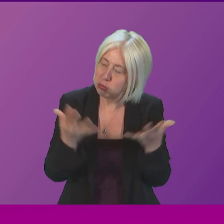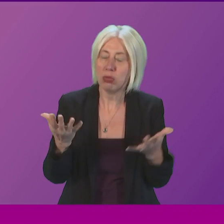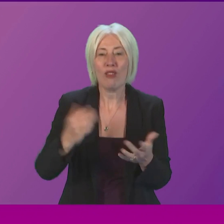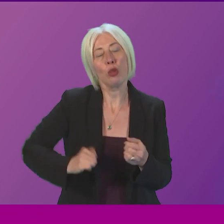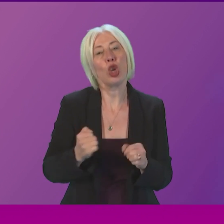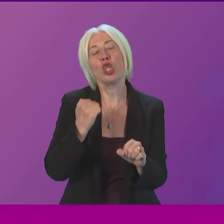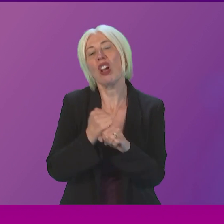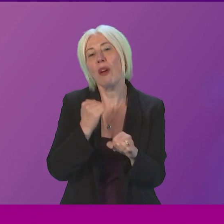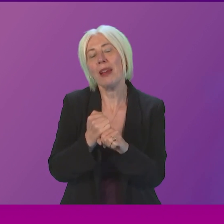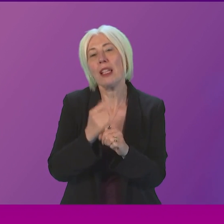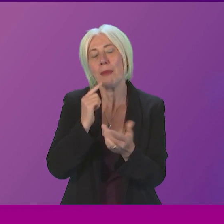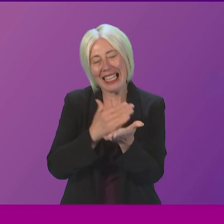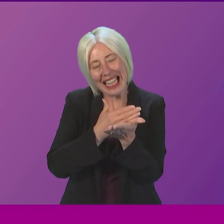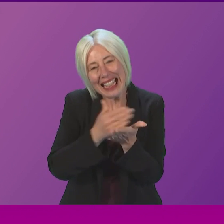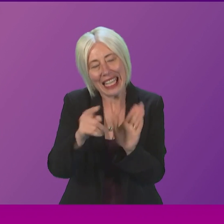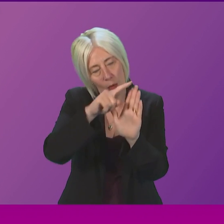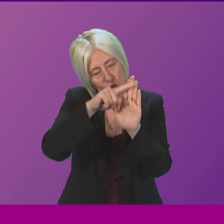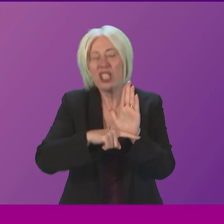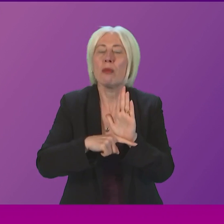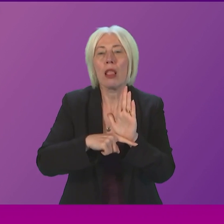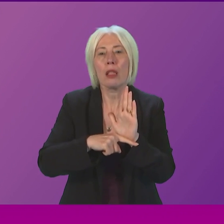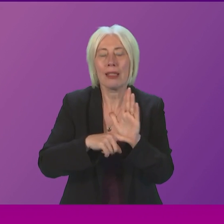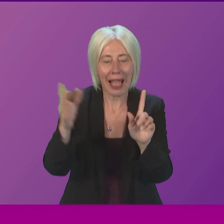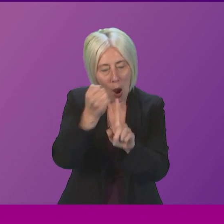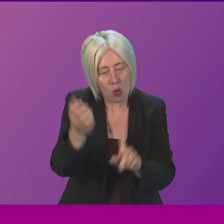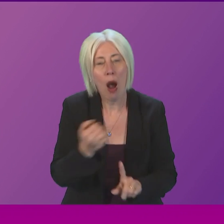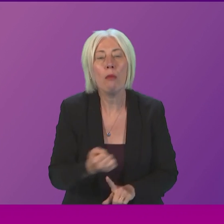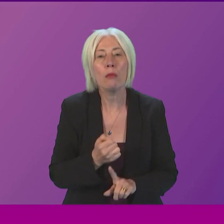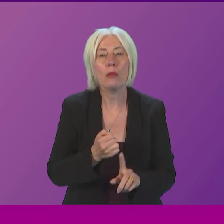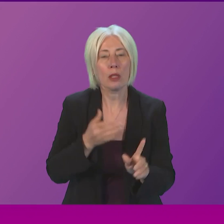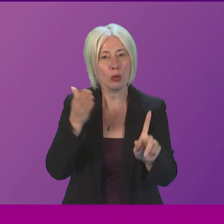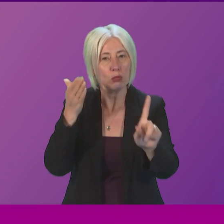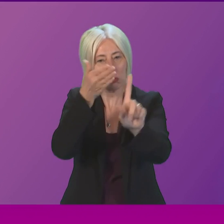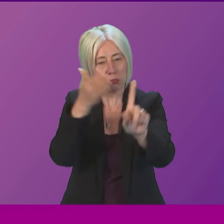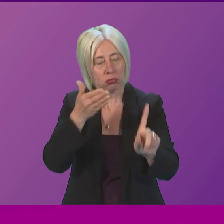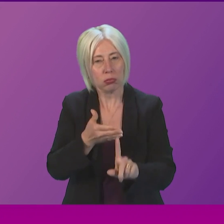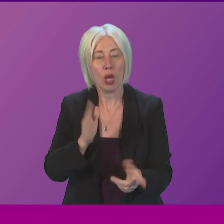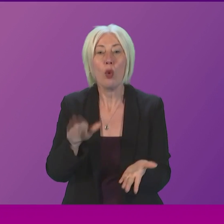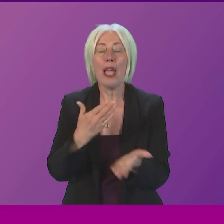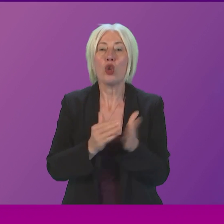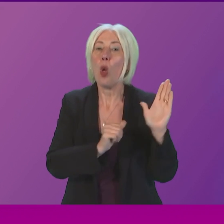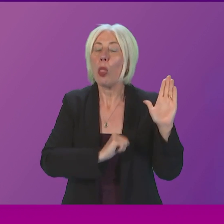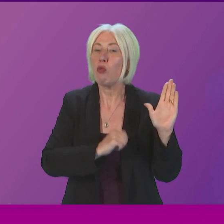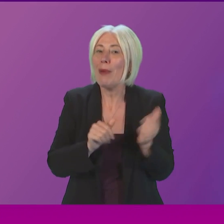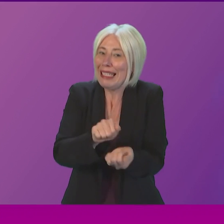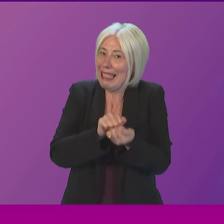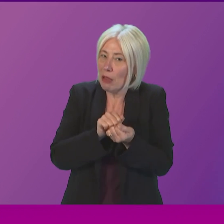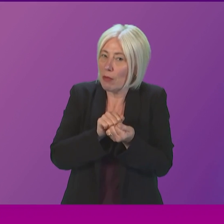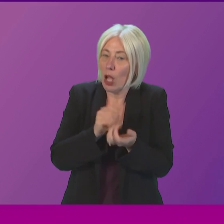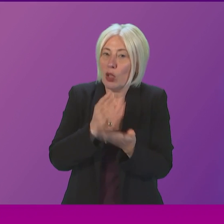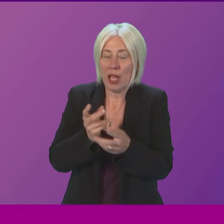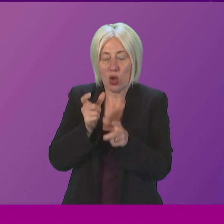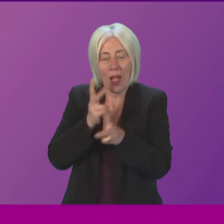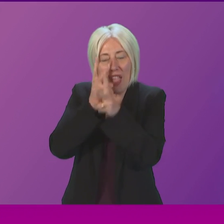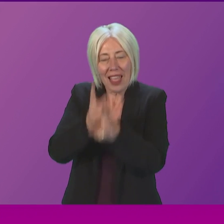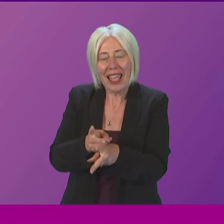to articulate a clear set of principles, outcomes and milestones that will guarantee the promises kept so Scotland's care-experienced